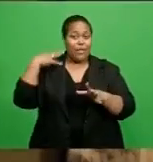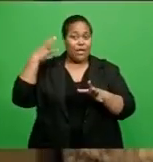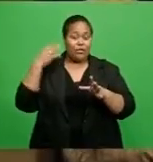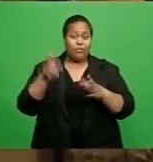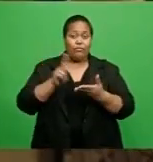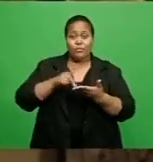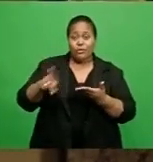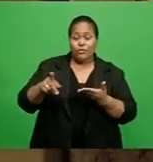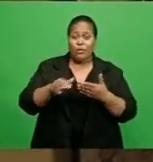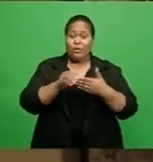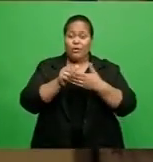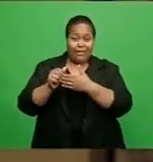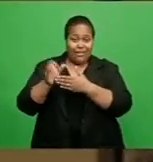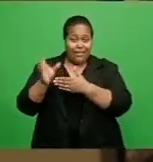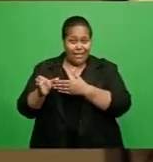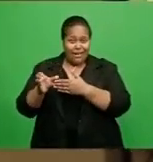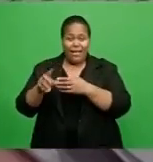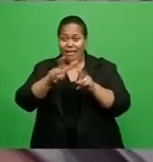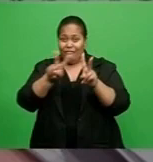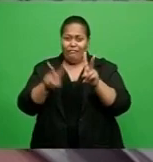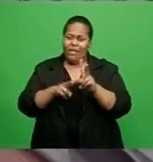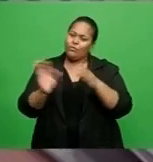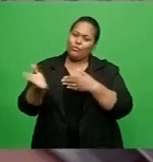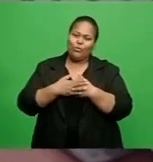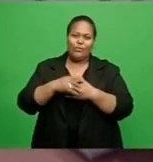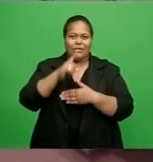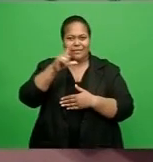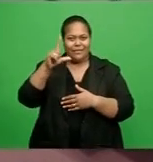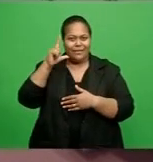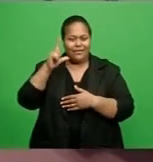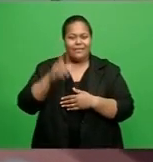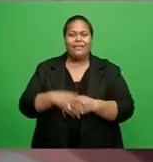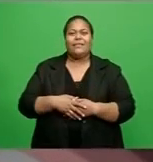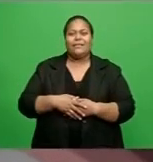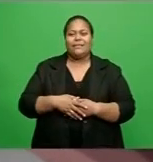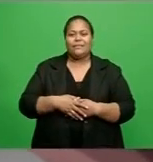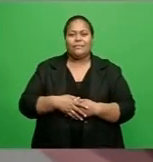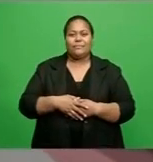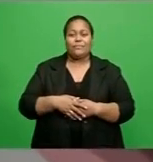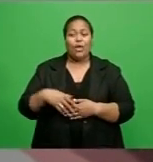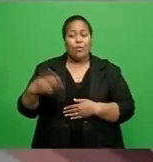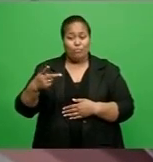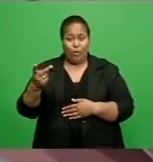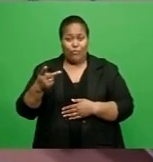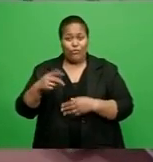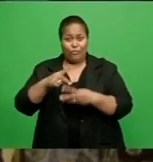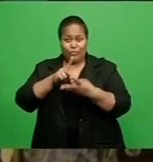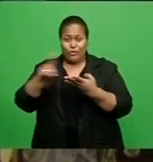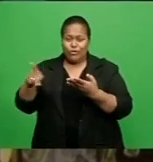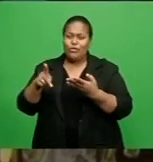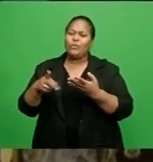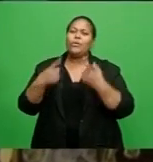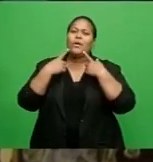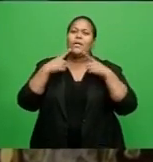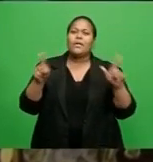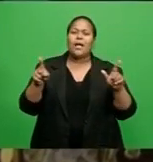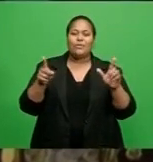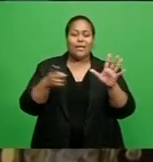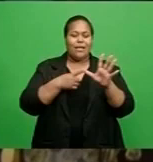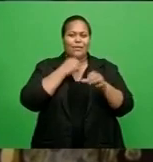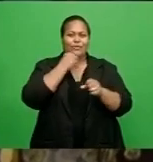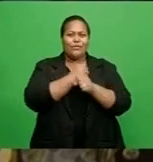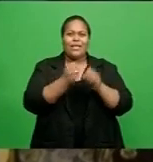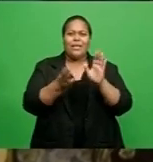party leader and deputy leader closed yesterday, with the Sodelpa leader and deputy leader to be named at the party's annual general meeting